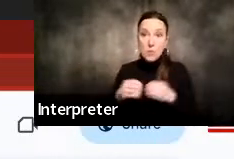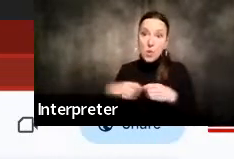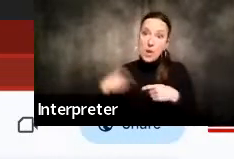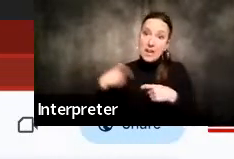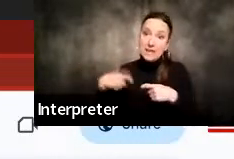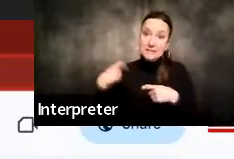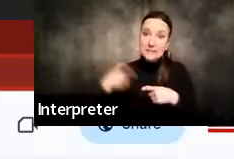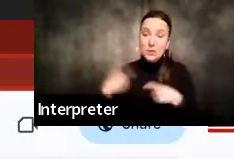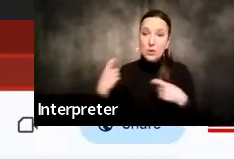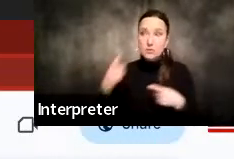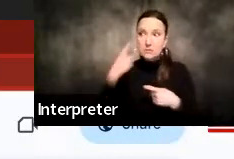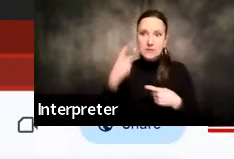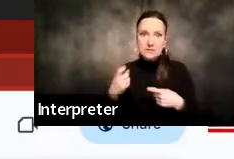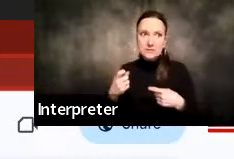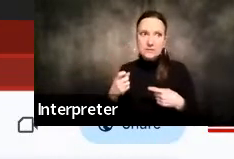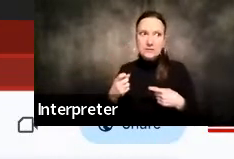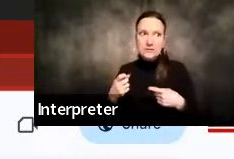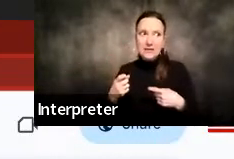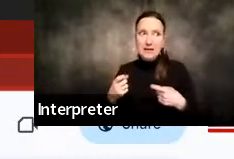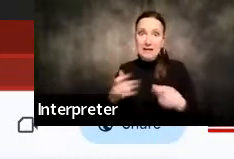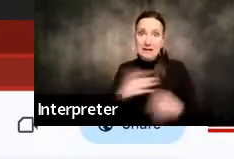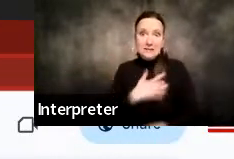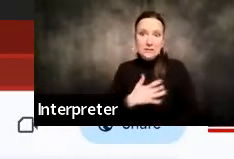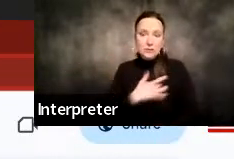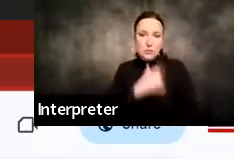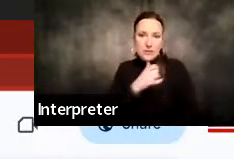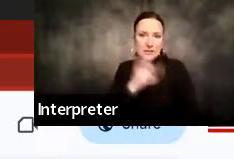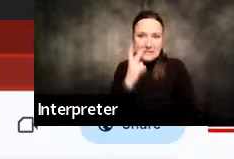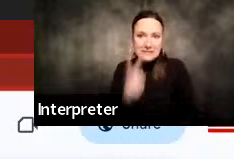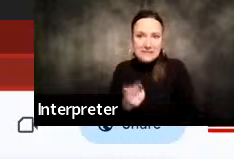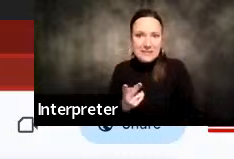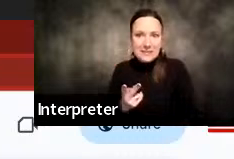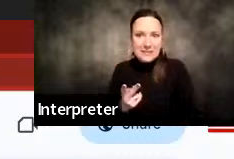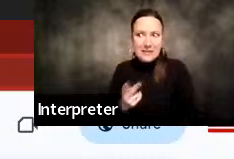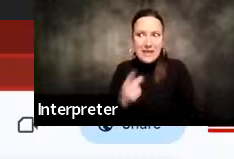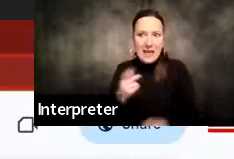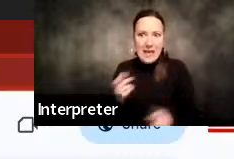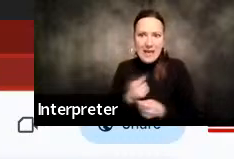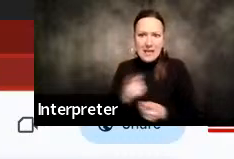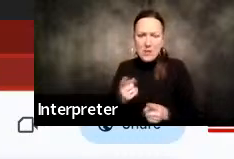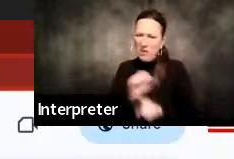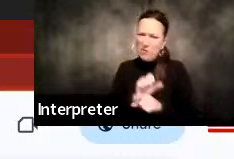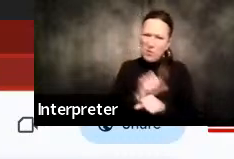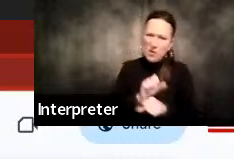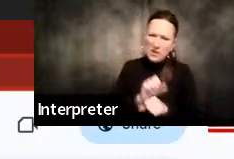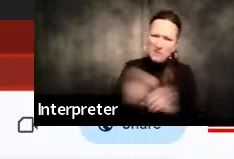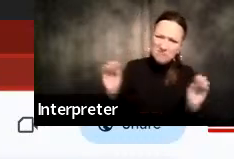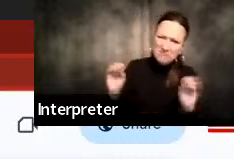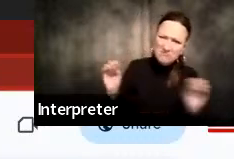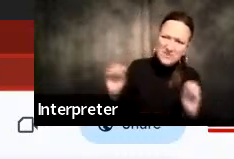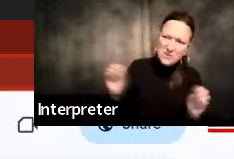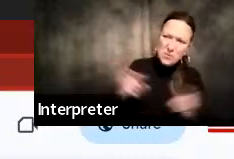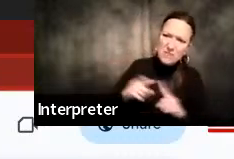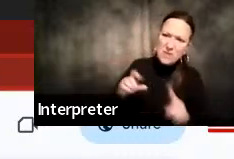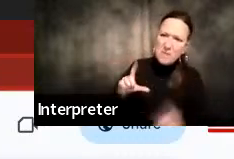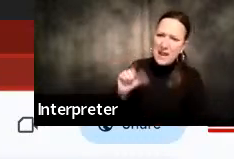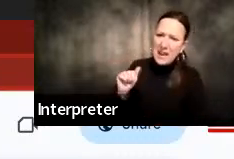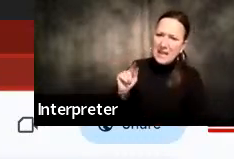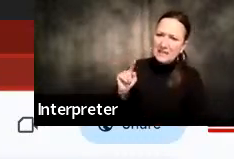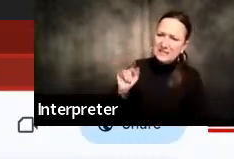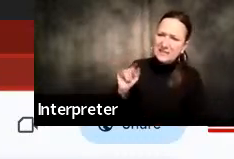Works because I rarely see anyone of Latino descent working in that agency. And I think the agency